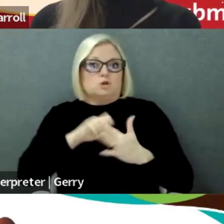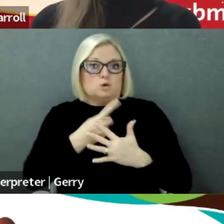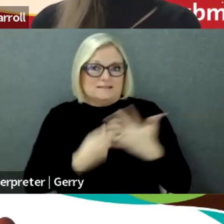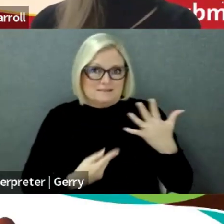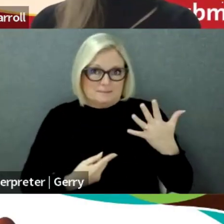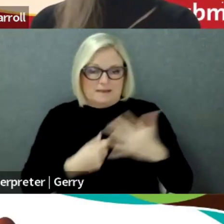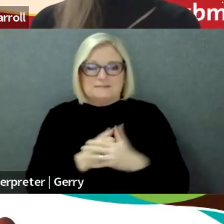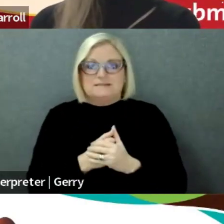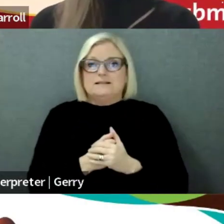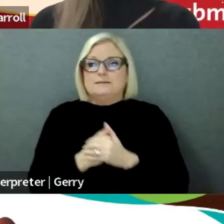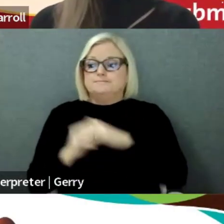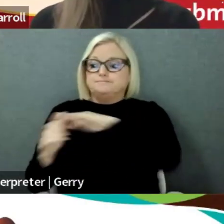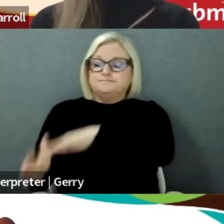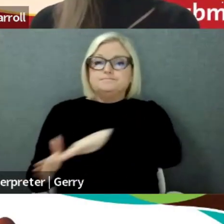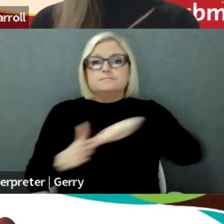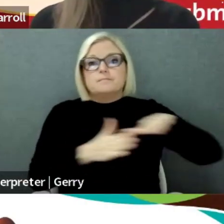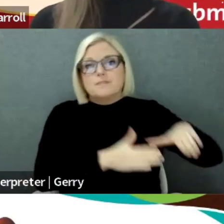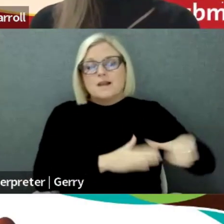talk about what are some